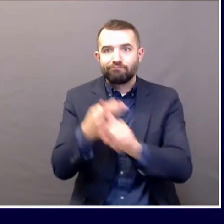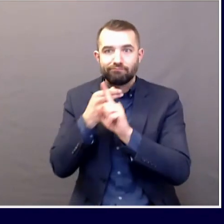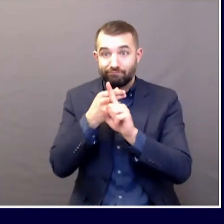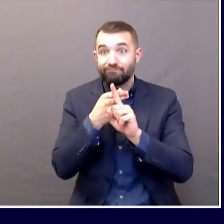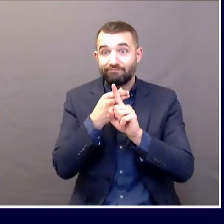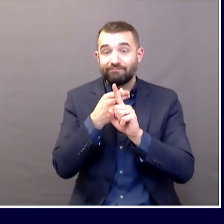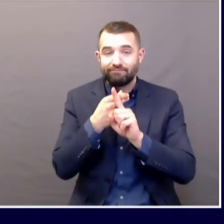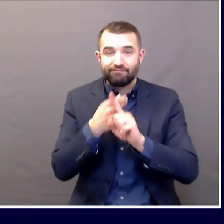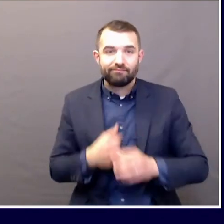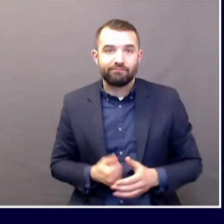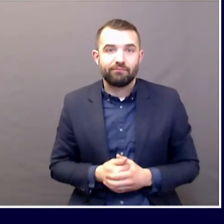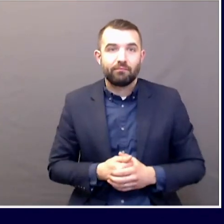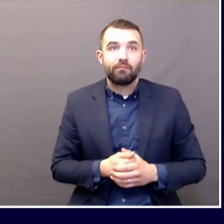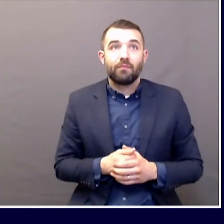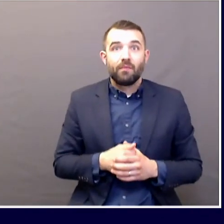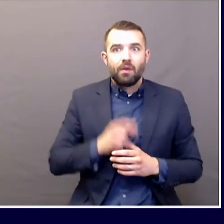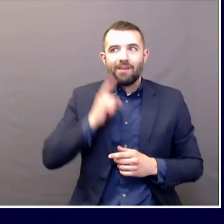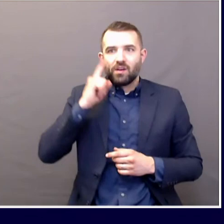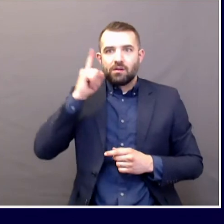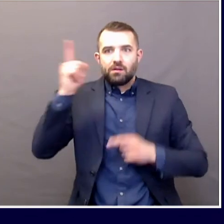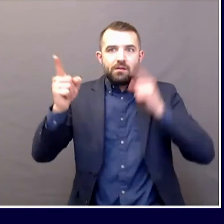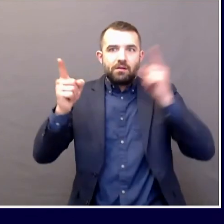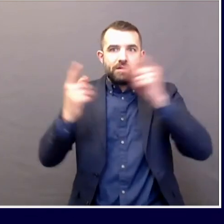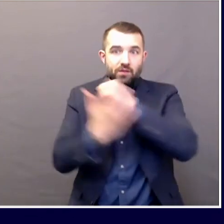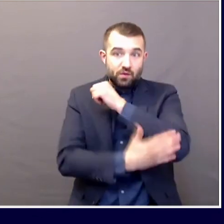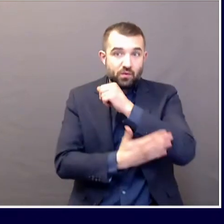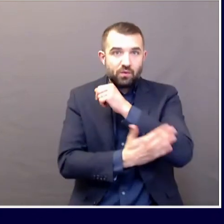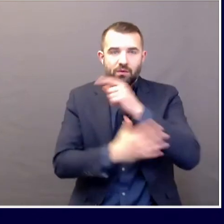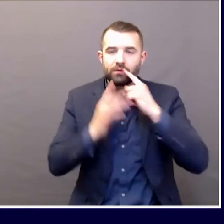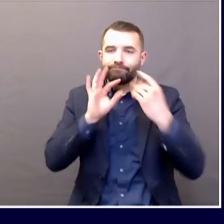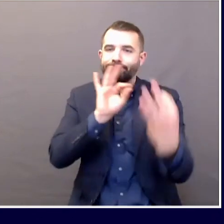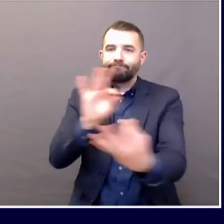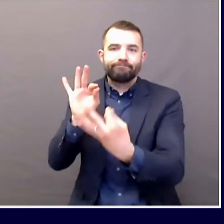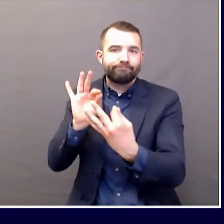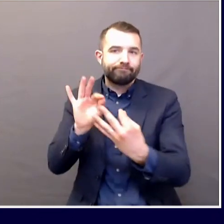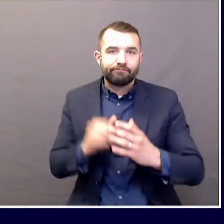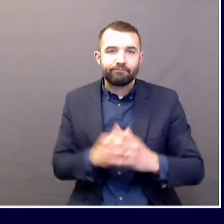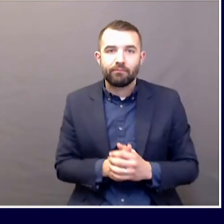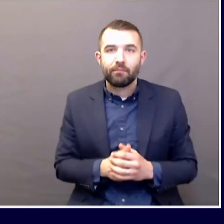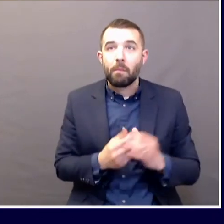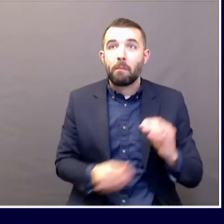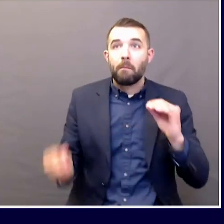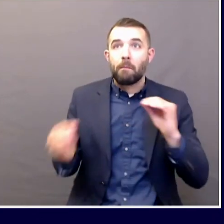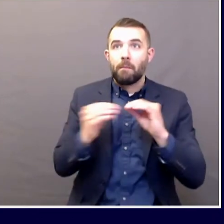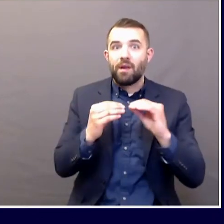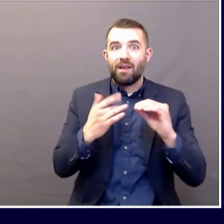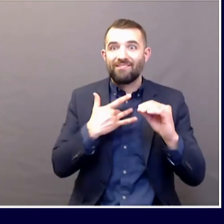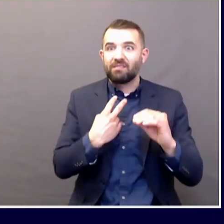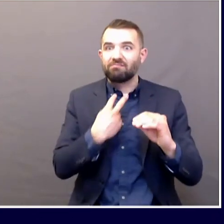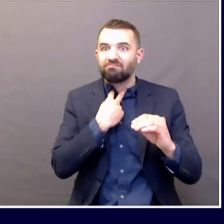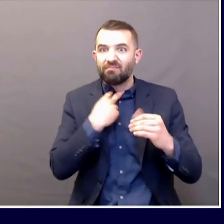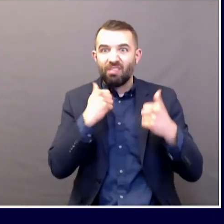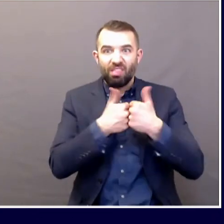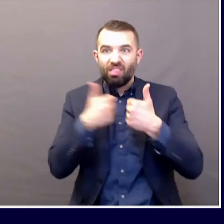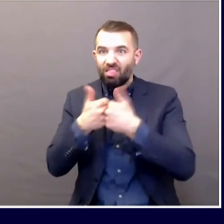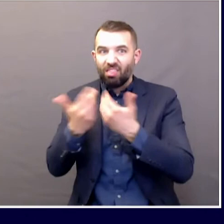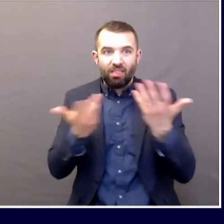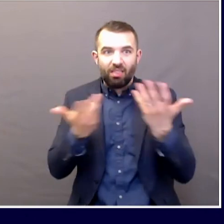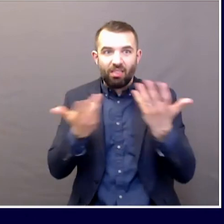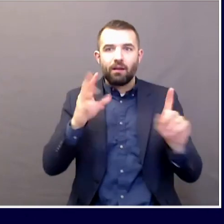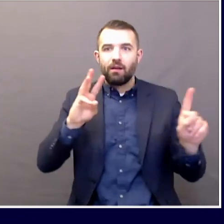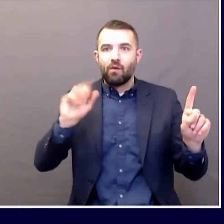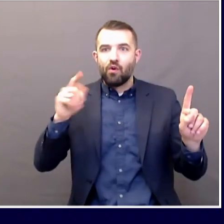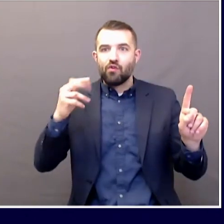especially welcome, and we look forward to additional pharmacies being able to come online, including Hannaford's and maybe CVS.